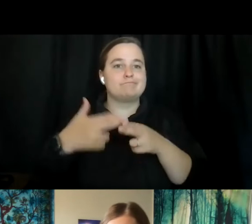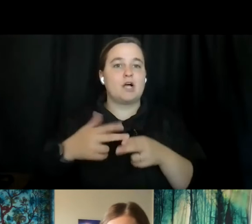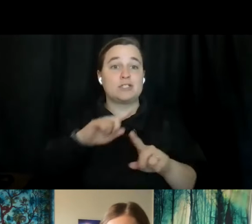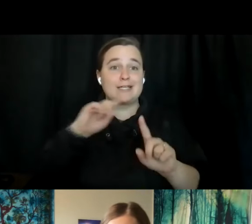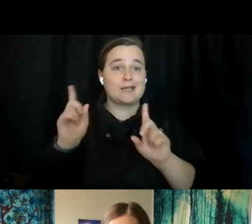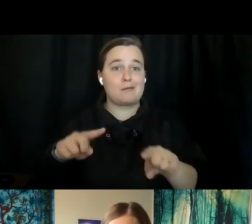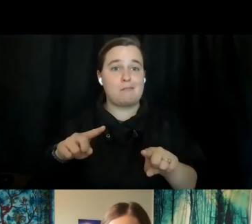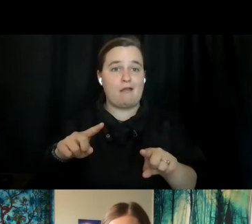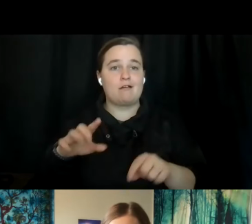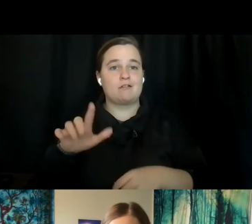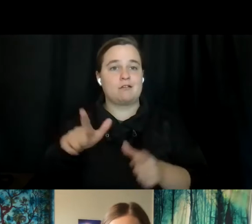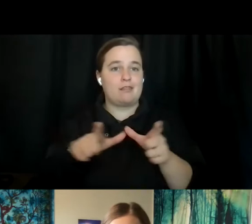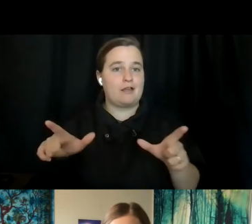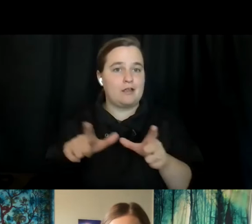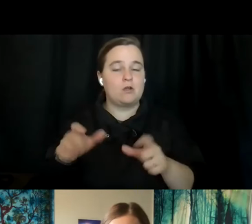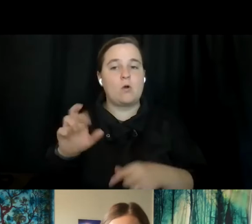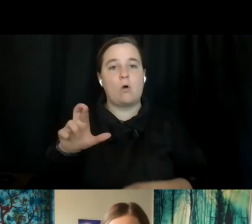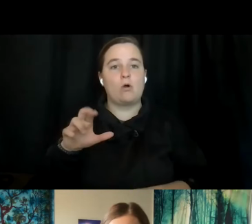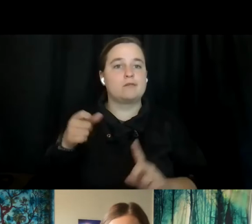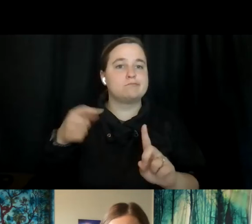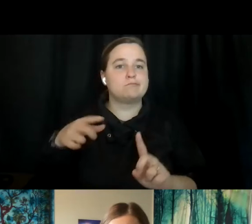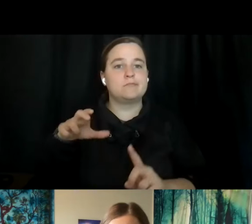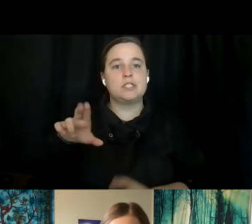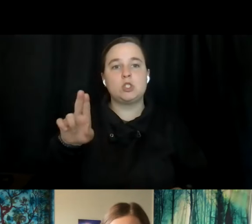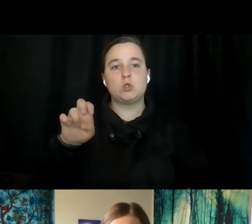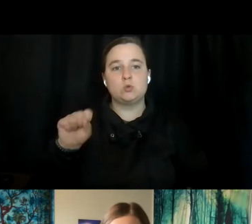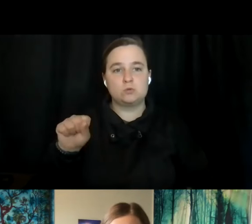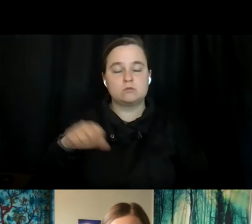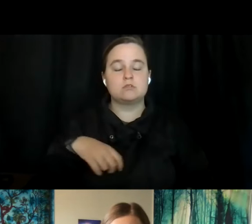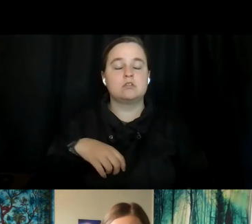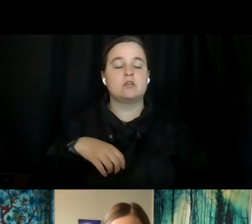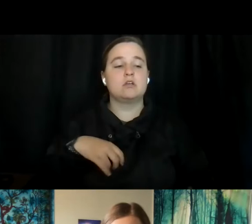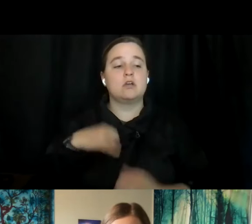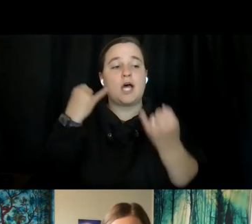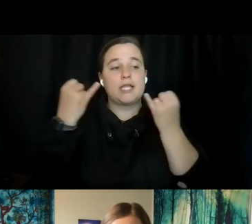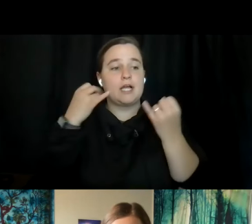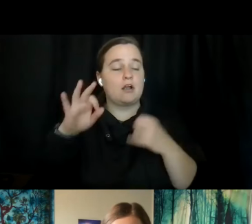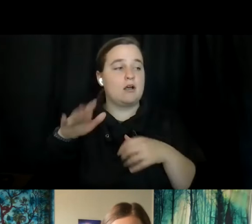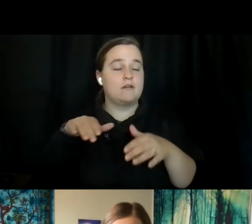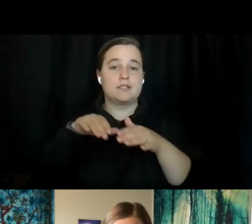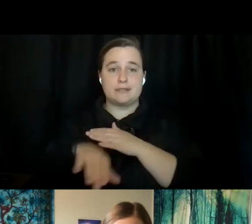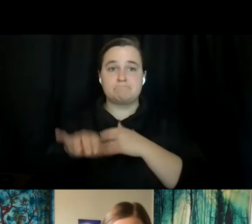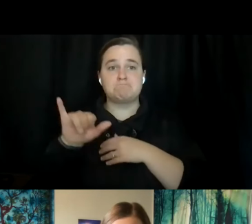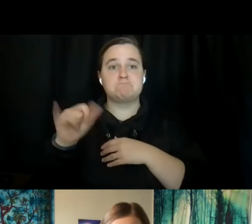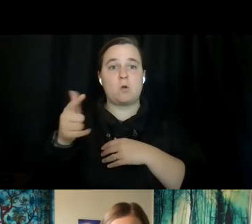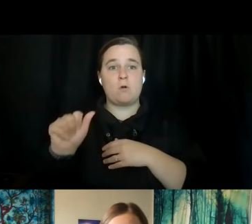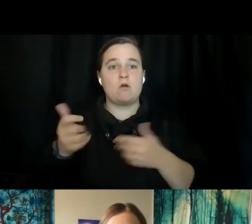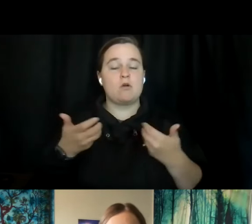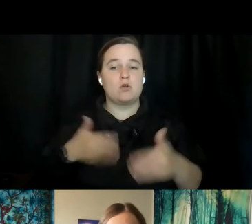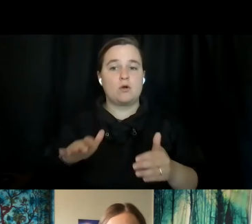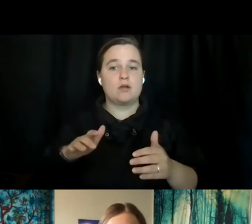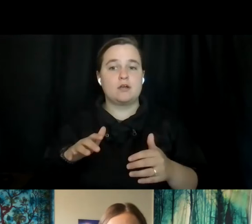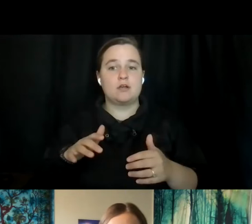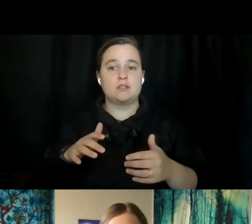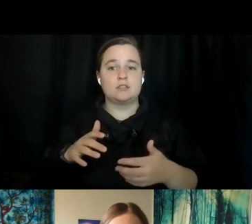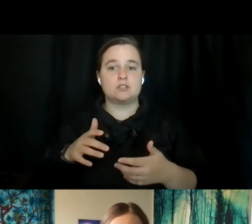command-based language or cues, because the idea being like somebody comes in to yoga, we don't want to say that many words. We